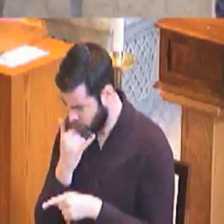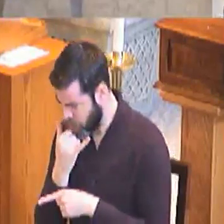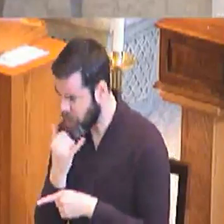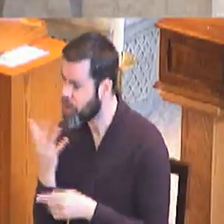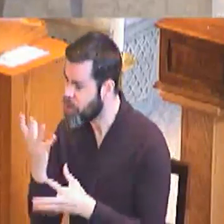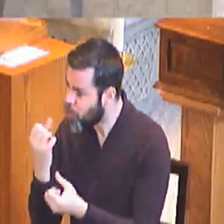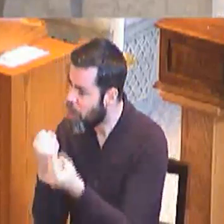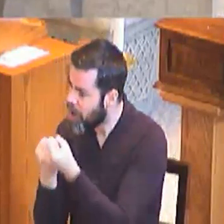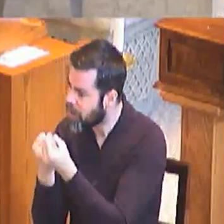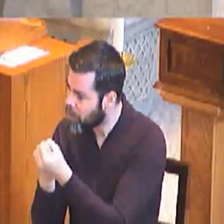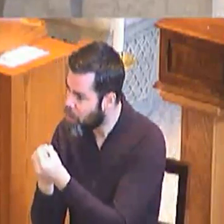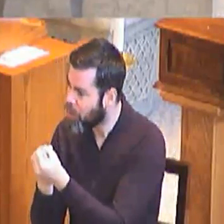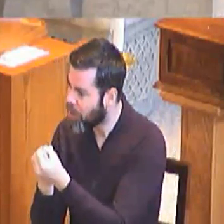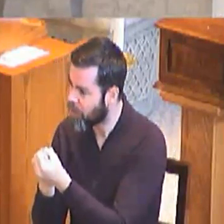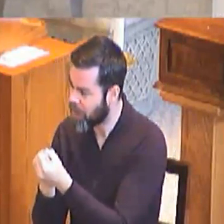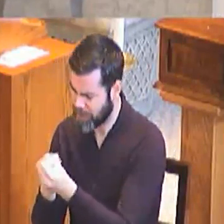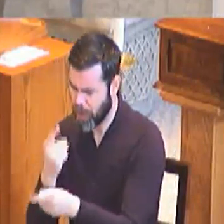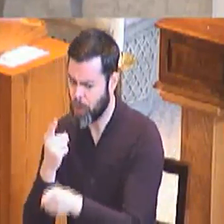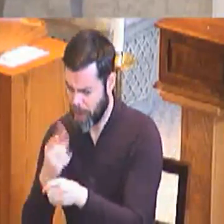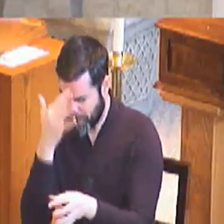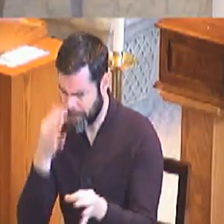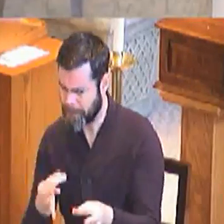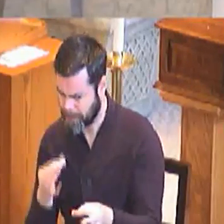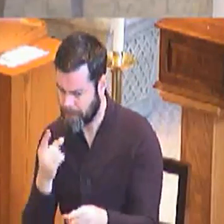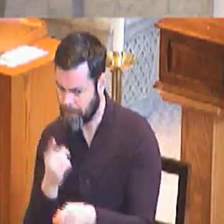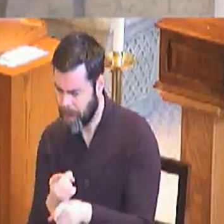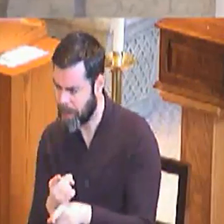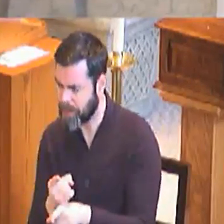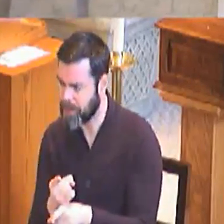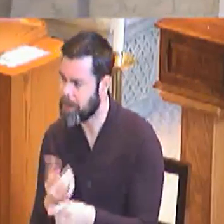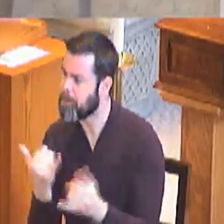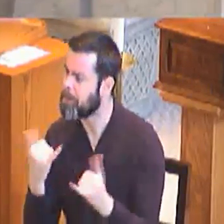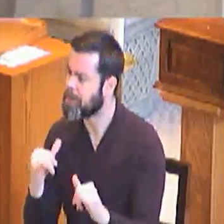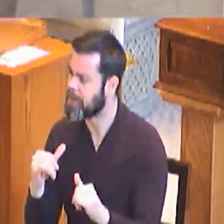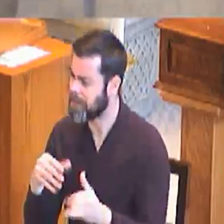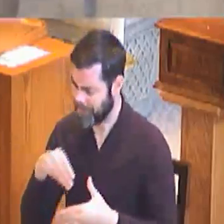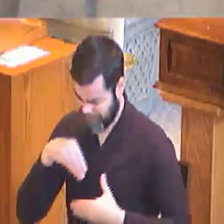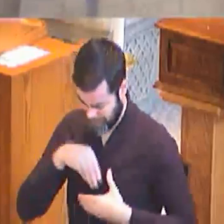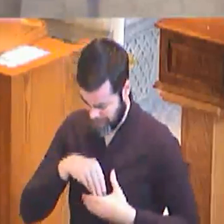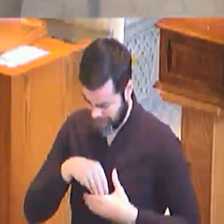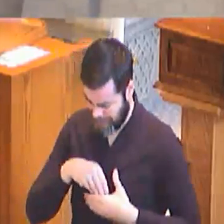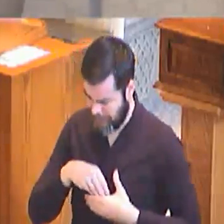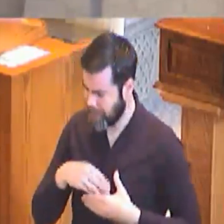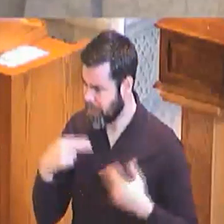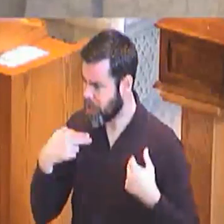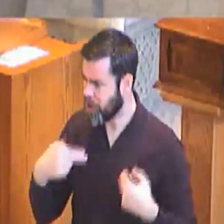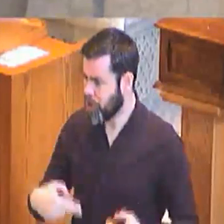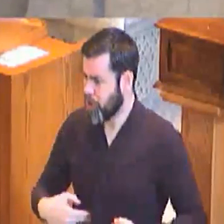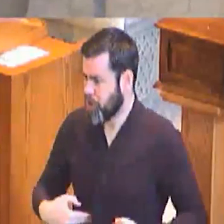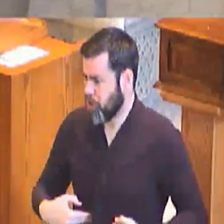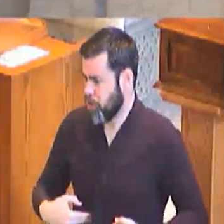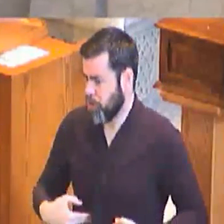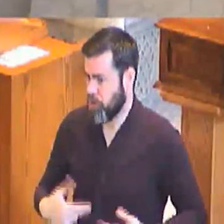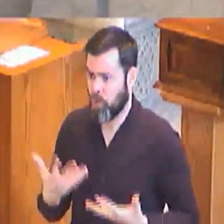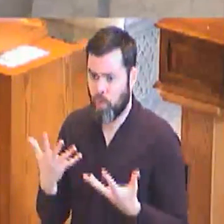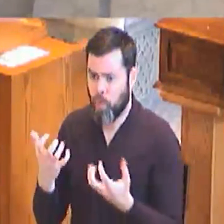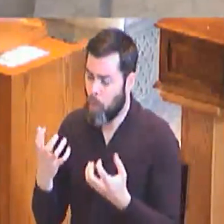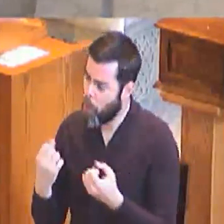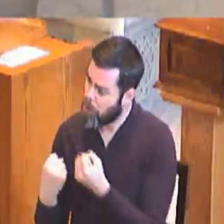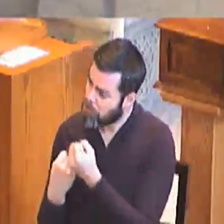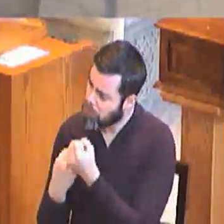Spirit put it on your heart, and yet there's something within us. In our humanness, we want